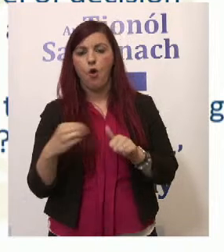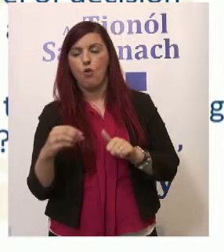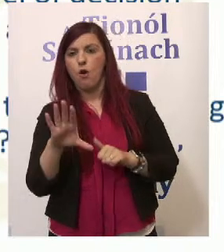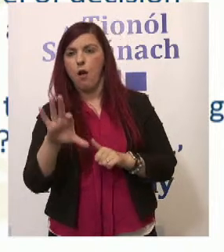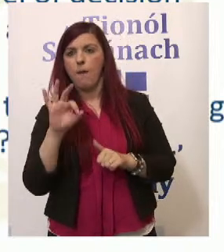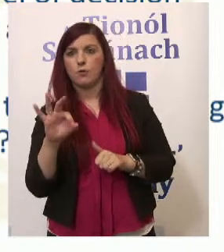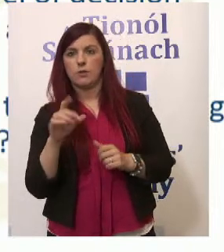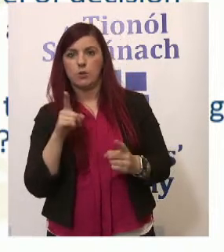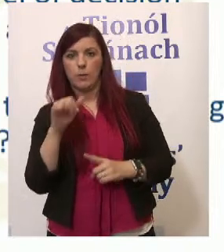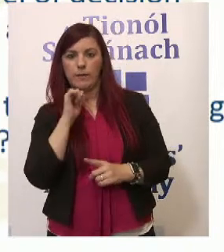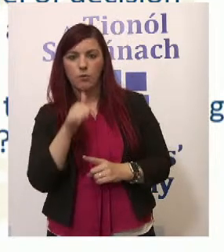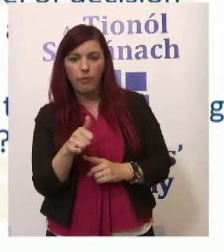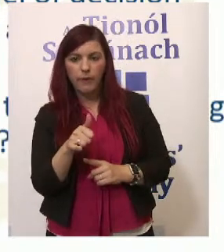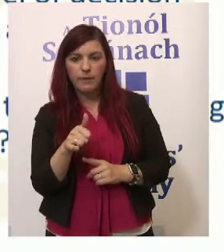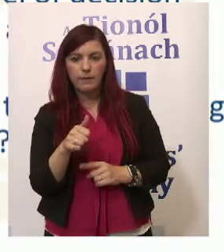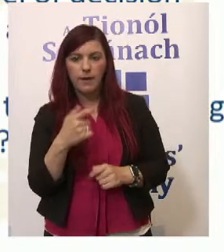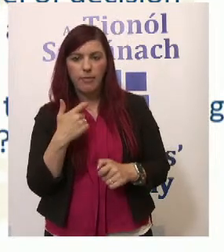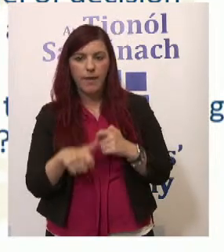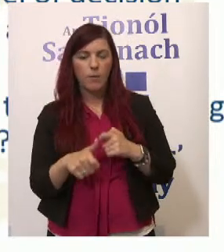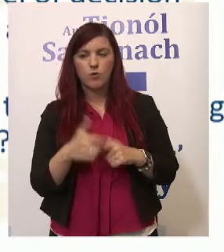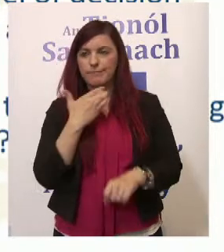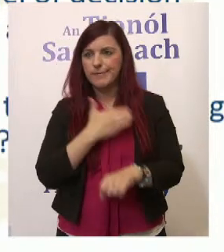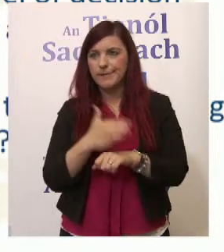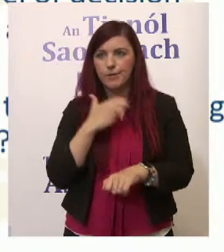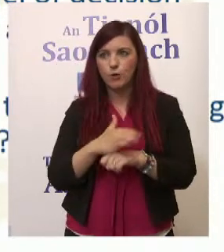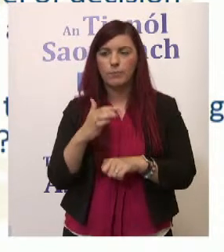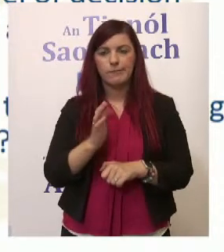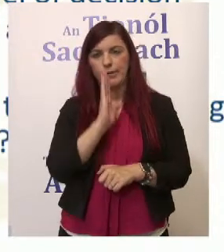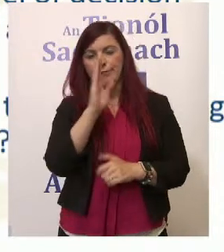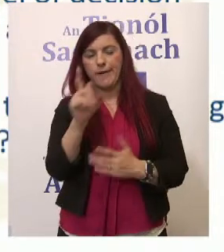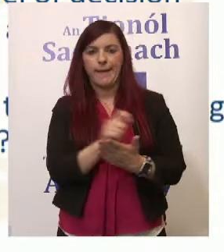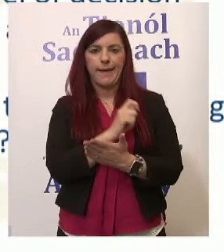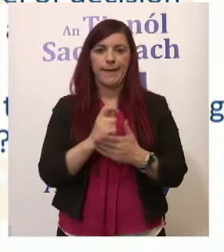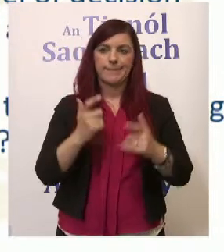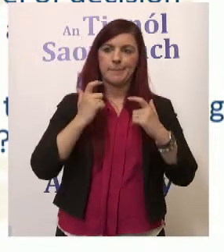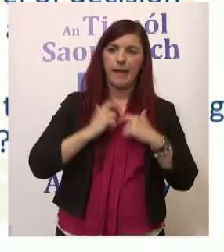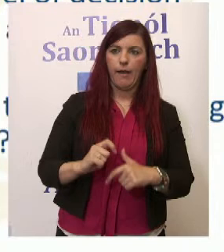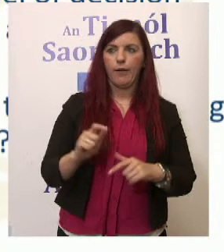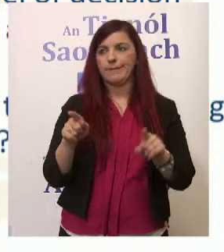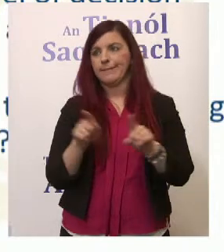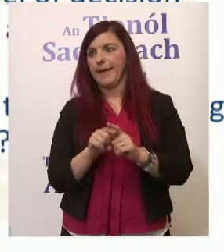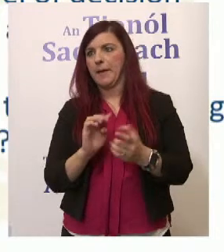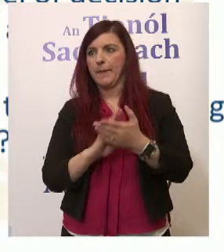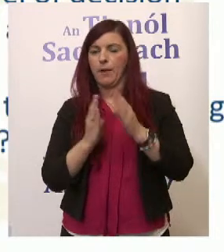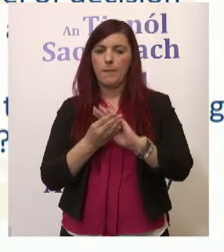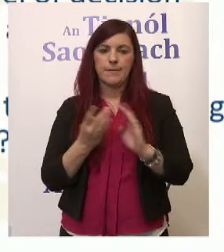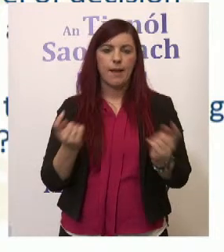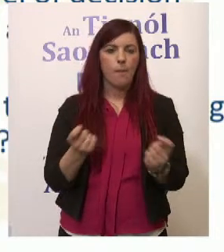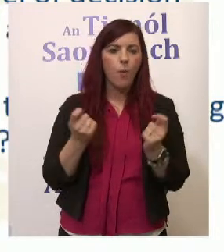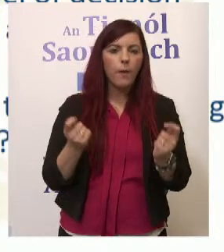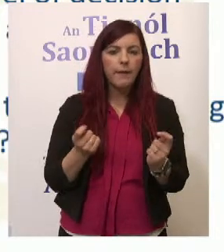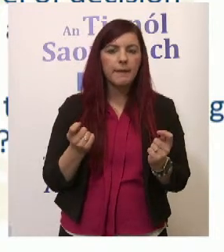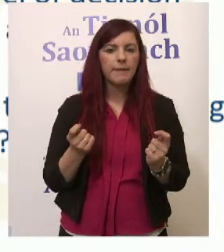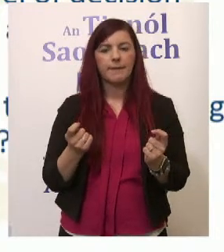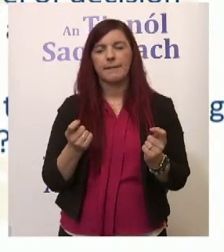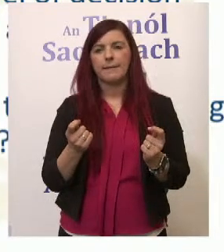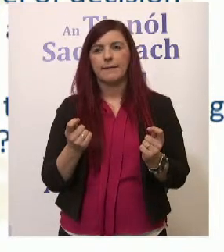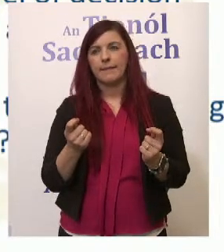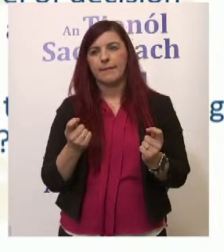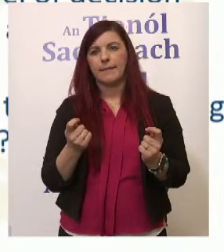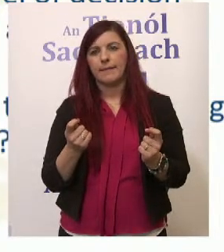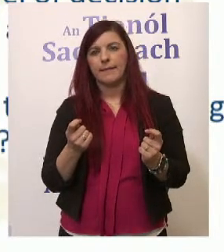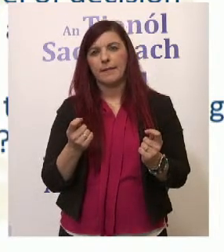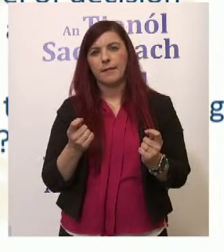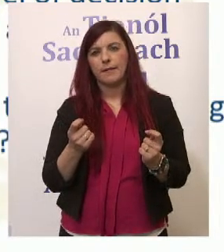is doing nothing, we'll just go down the path of a directly elected mayor, even if there's better, more